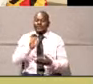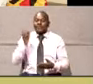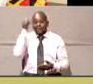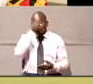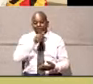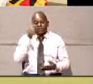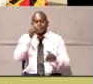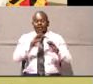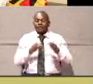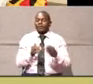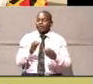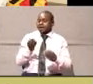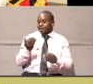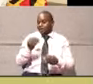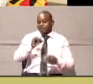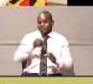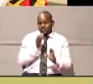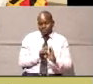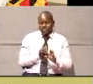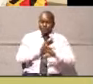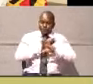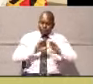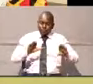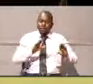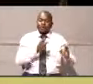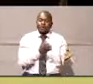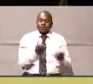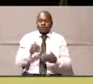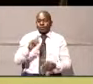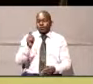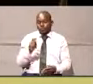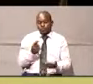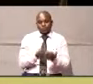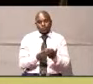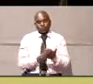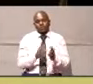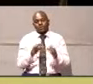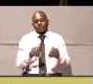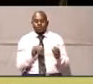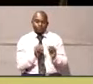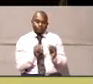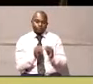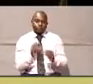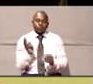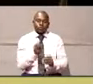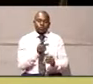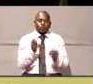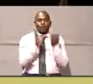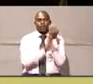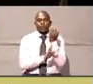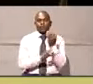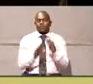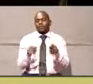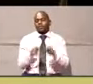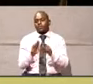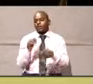community. Earlier in January, Tanzania cleared importation of Ugandan sugar after a meeting between the two countries. And